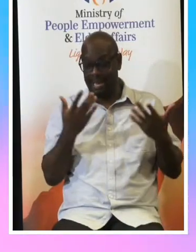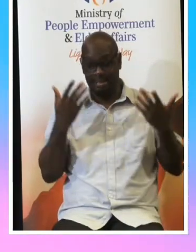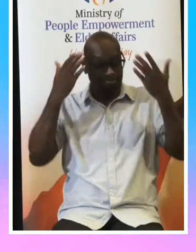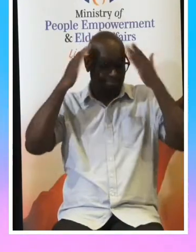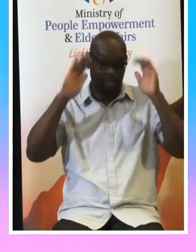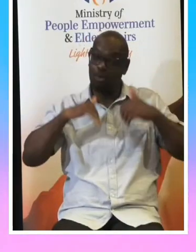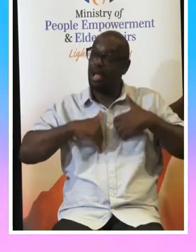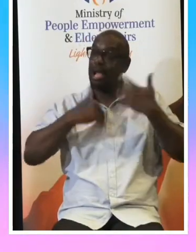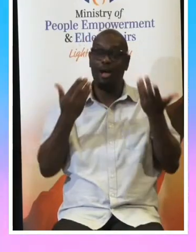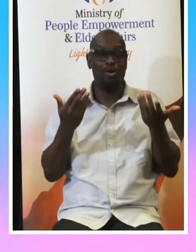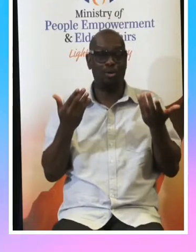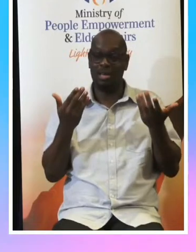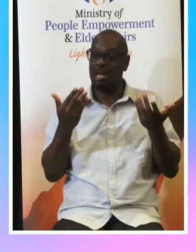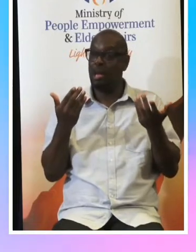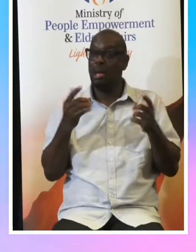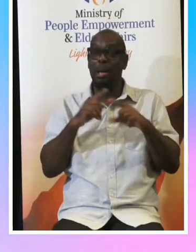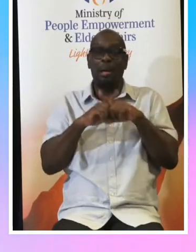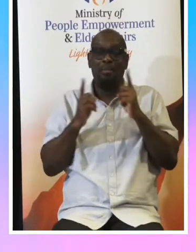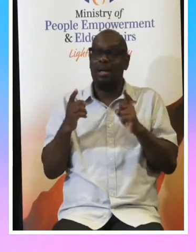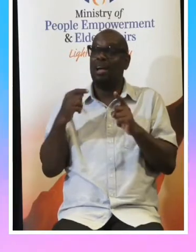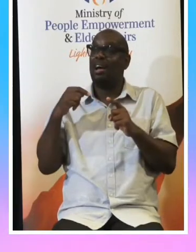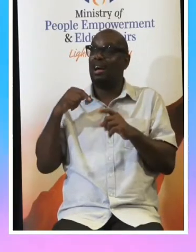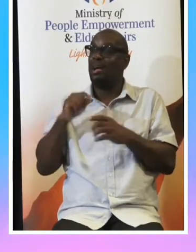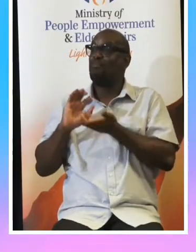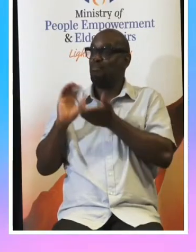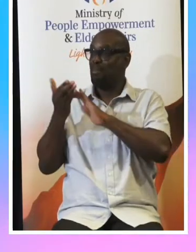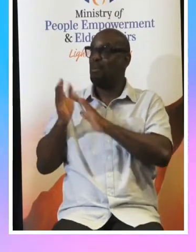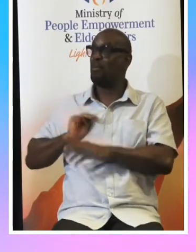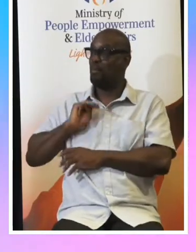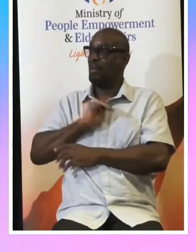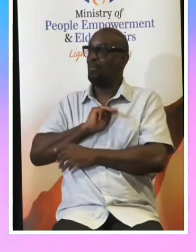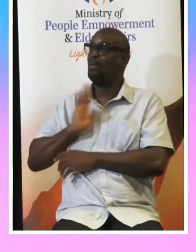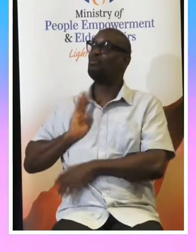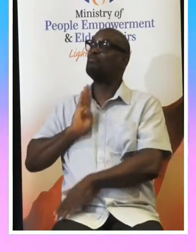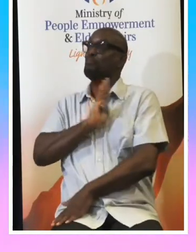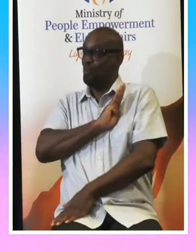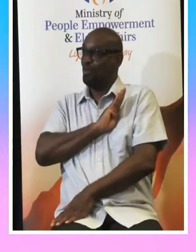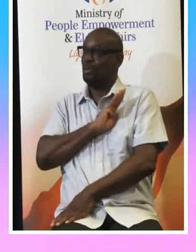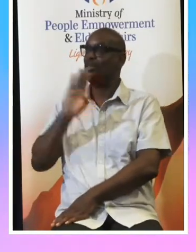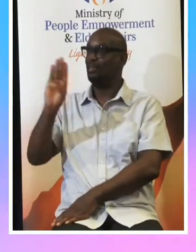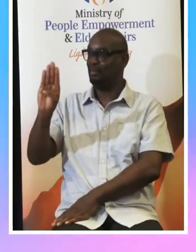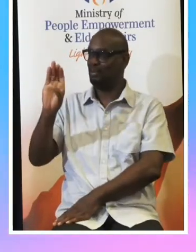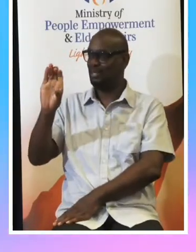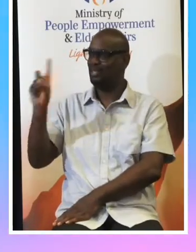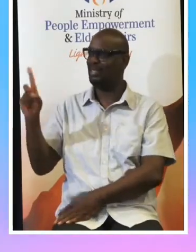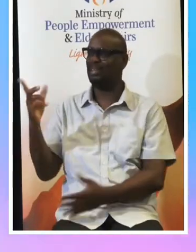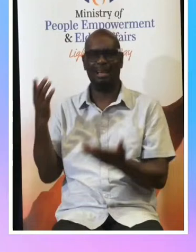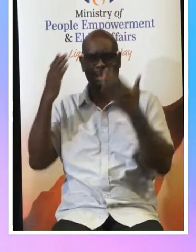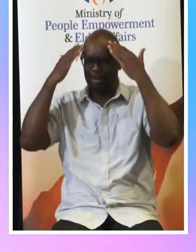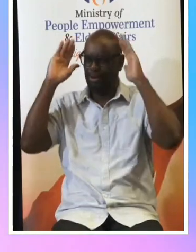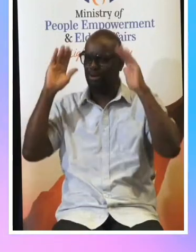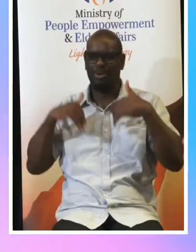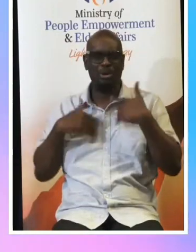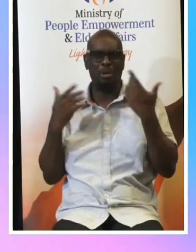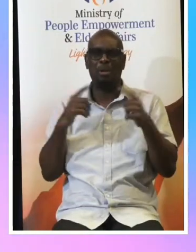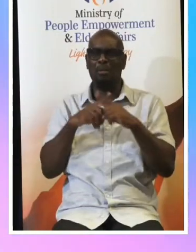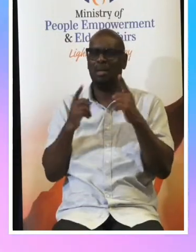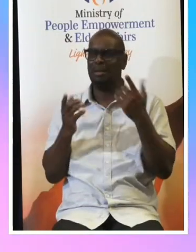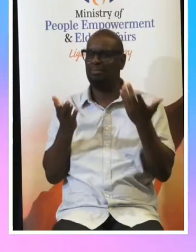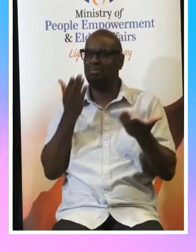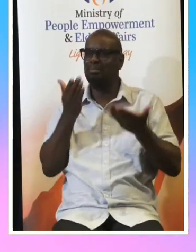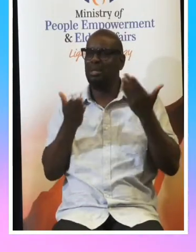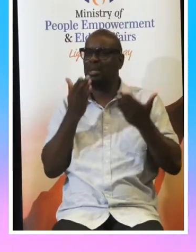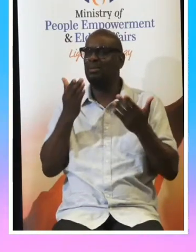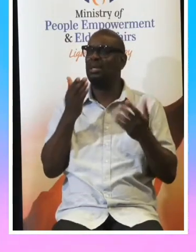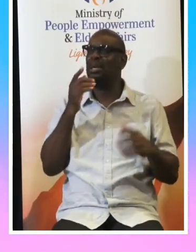I do not even recall specifically how. I imagine it was at the insistence of Bonita Phillips, who saw